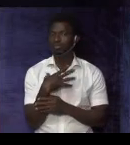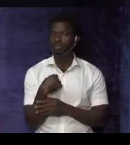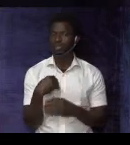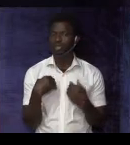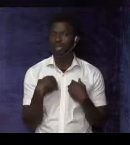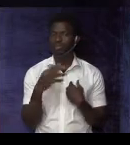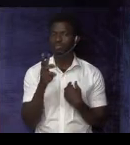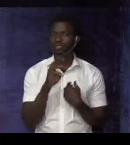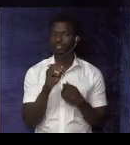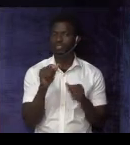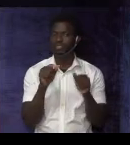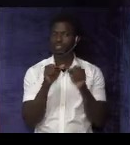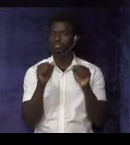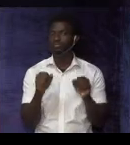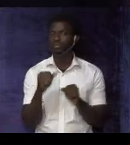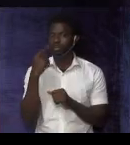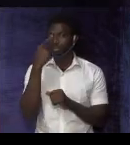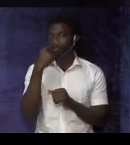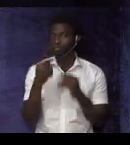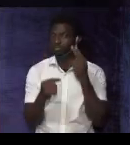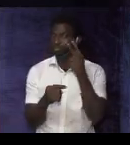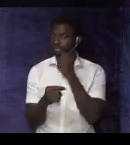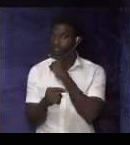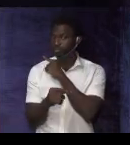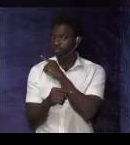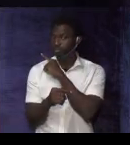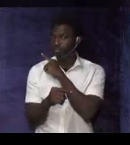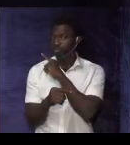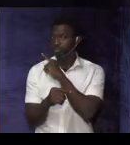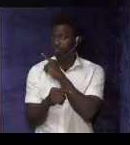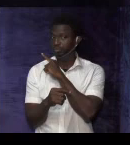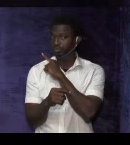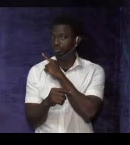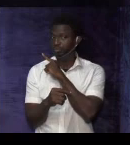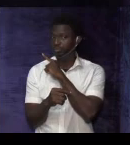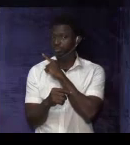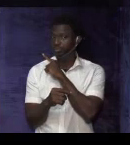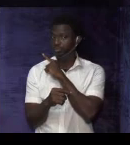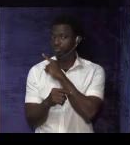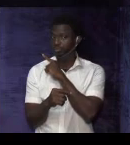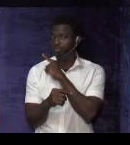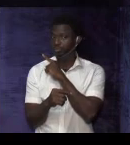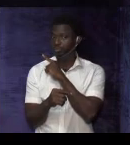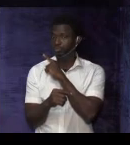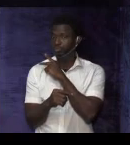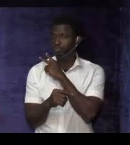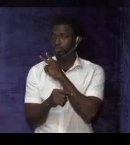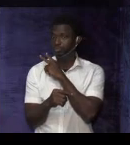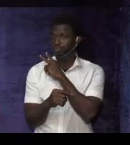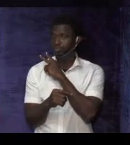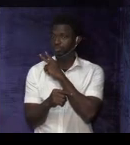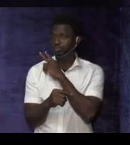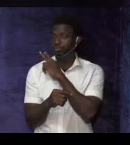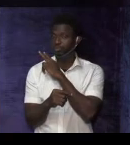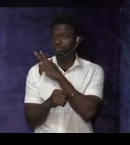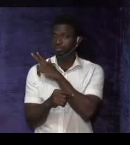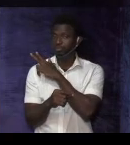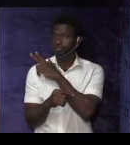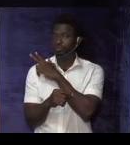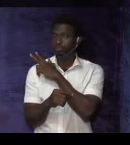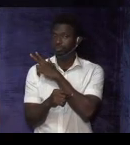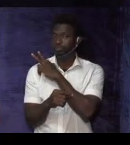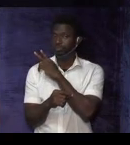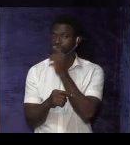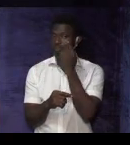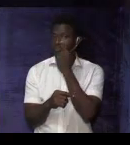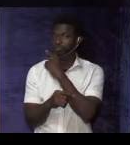also has 6 square faces. I'm going to label the faces for you. So you see, this is 1, this is 2,